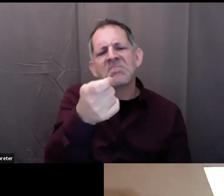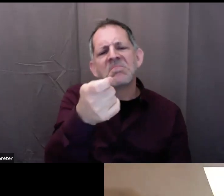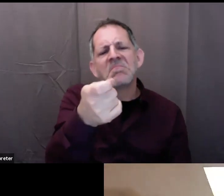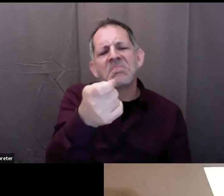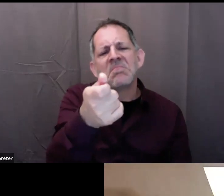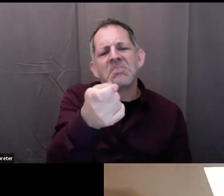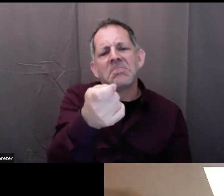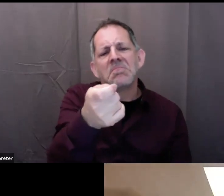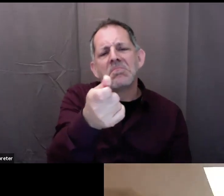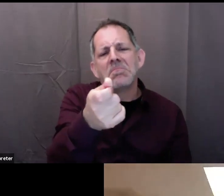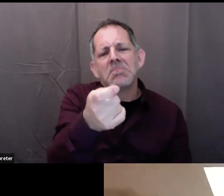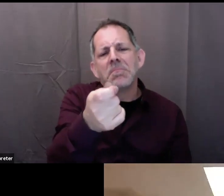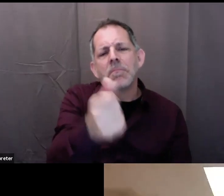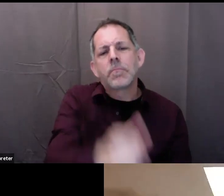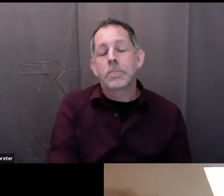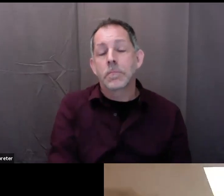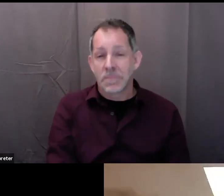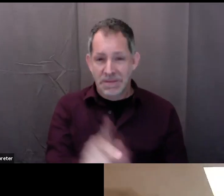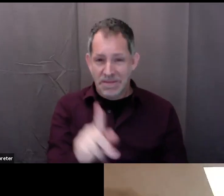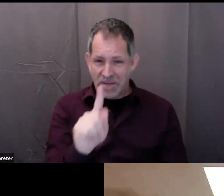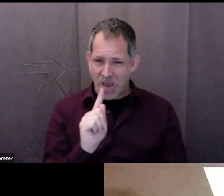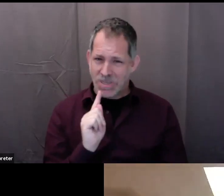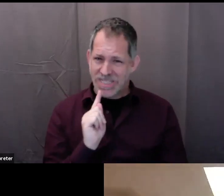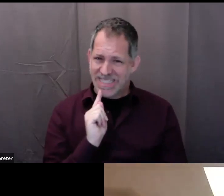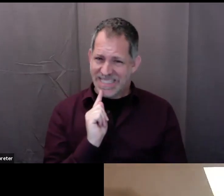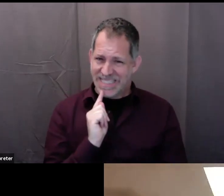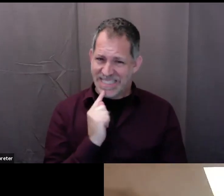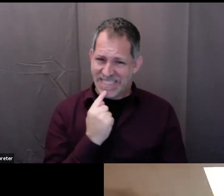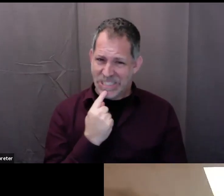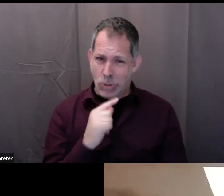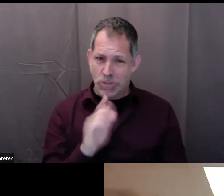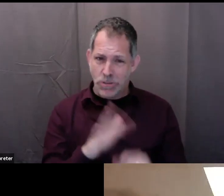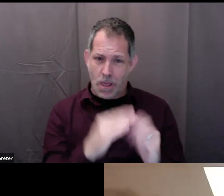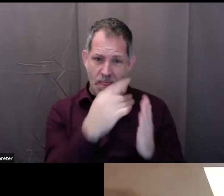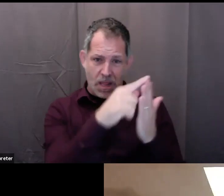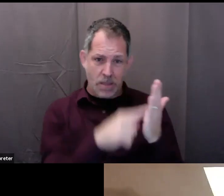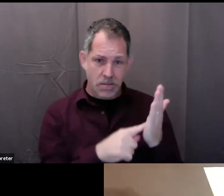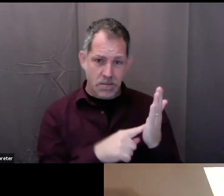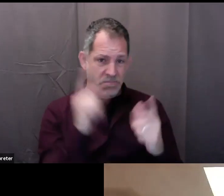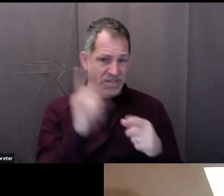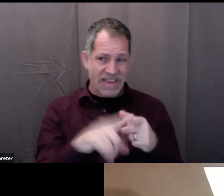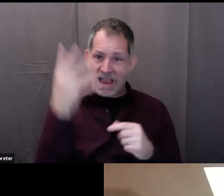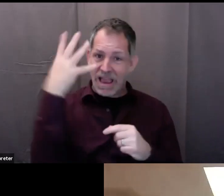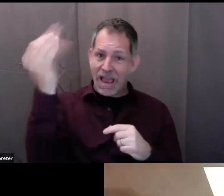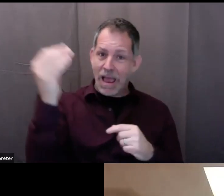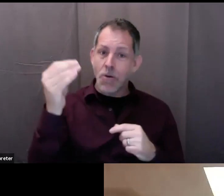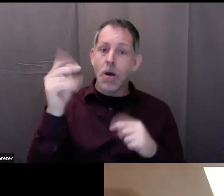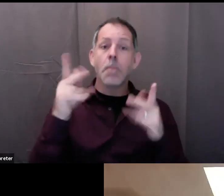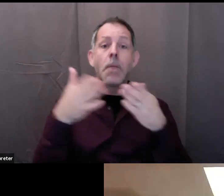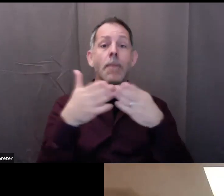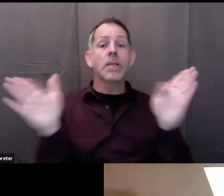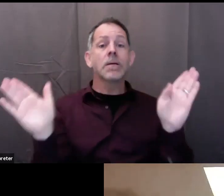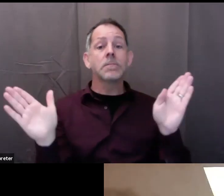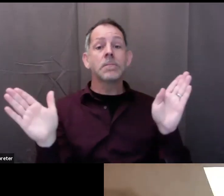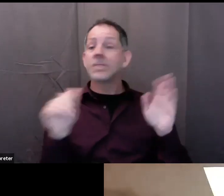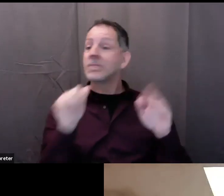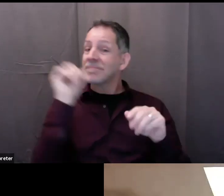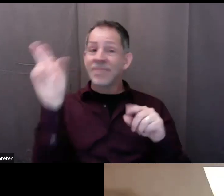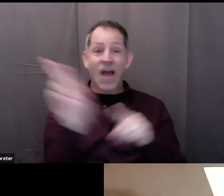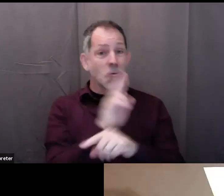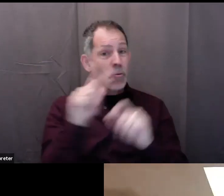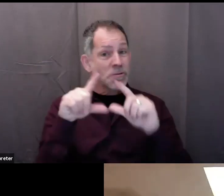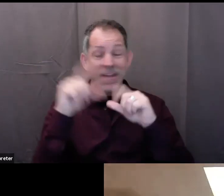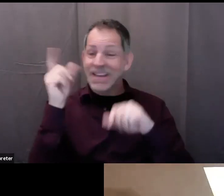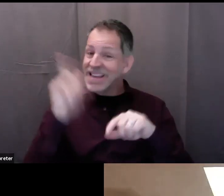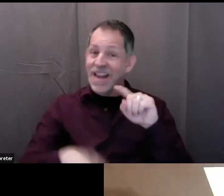can't go out in public and use a face covering, stay home. That's the medical community's advice